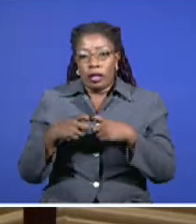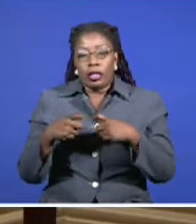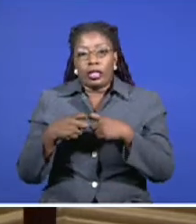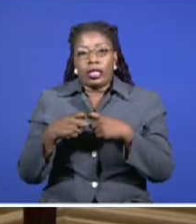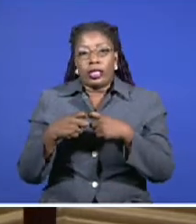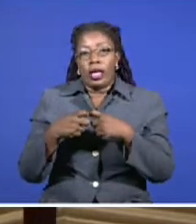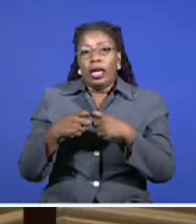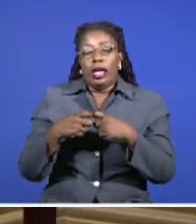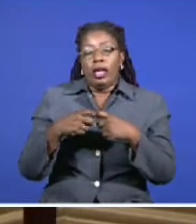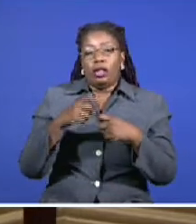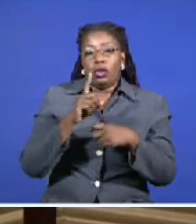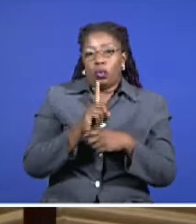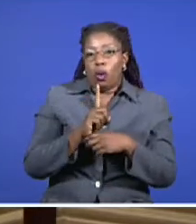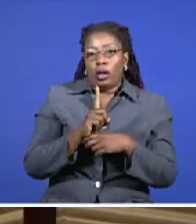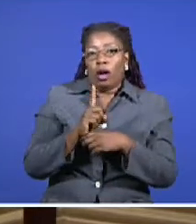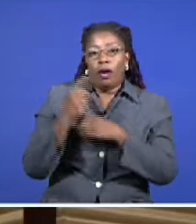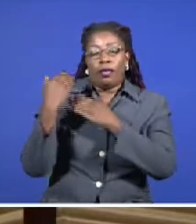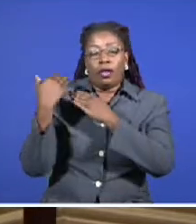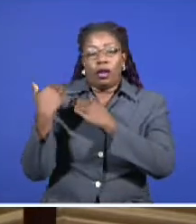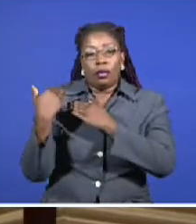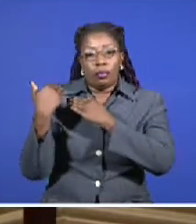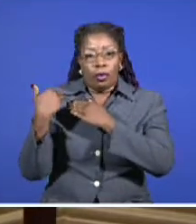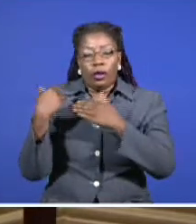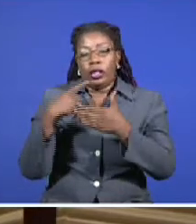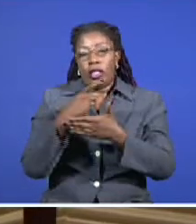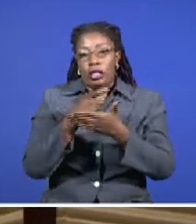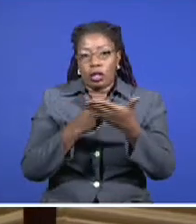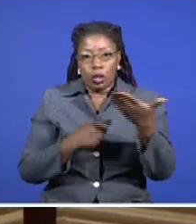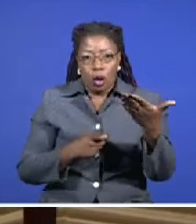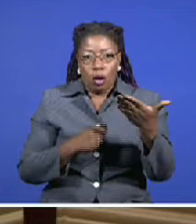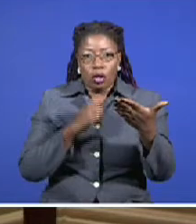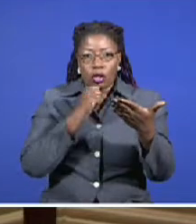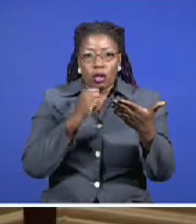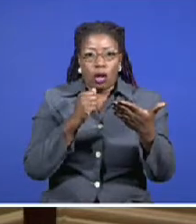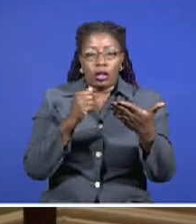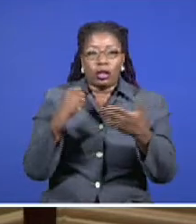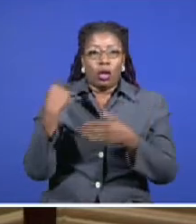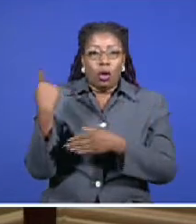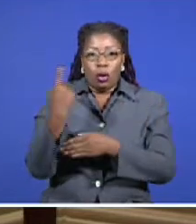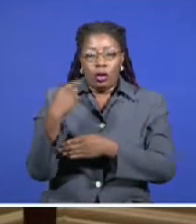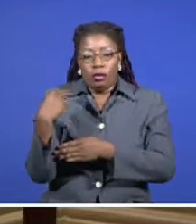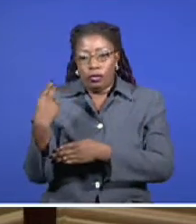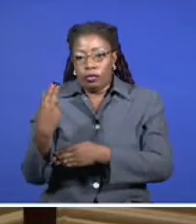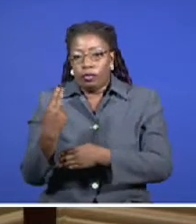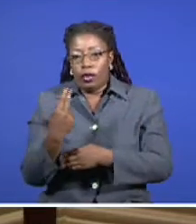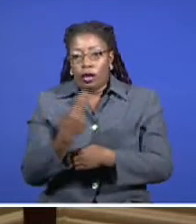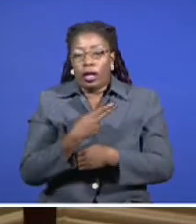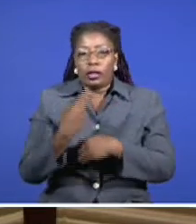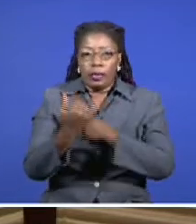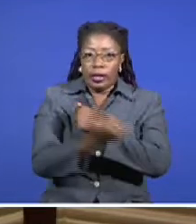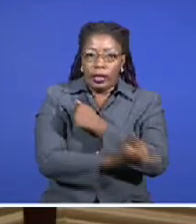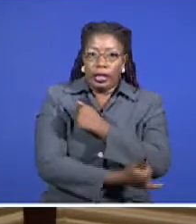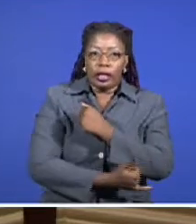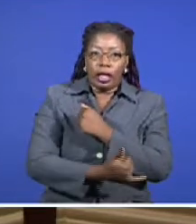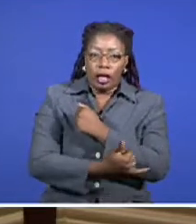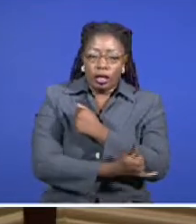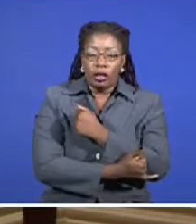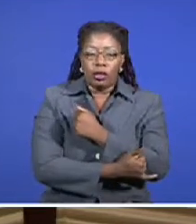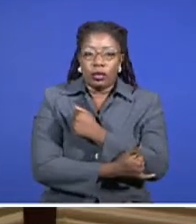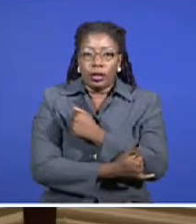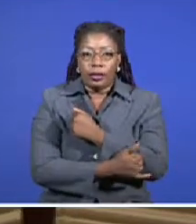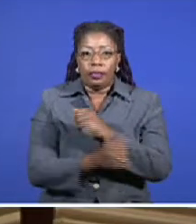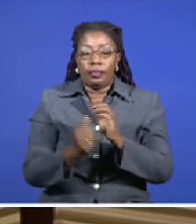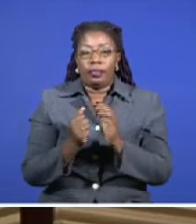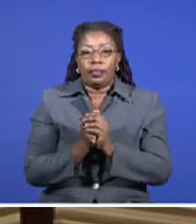been perhaps one of the most burdensome costs, not only for our sector, but for the country in general. And